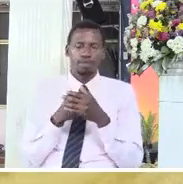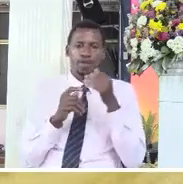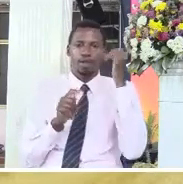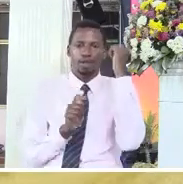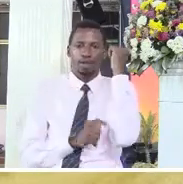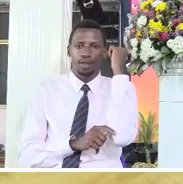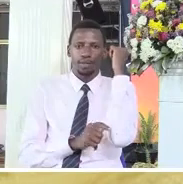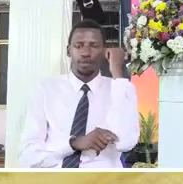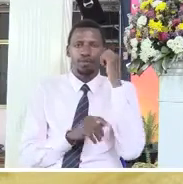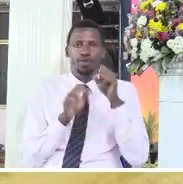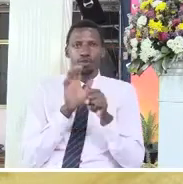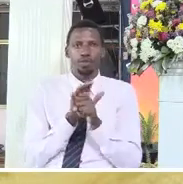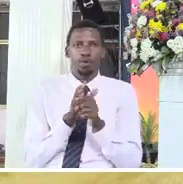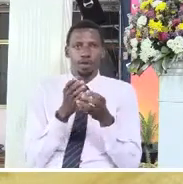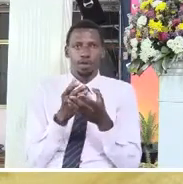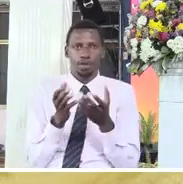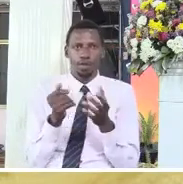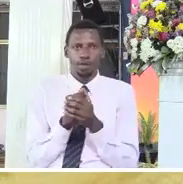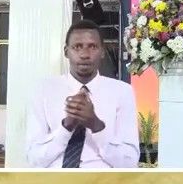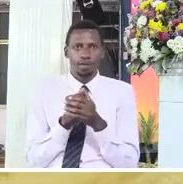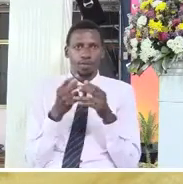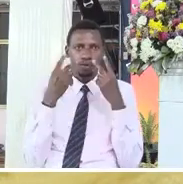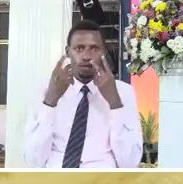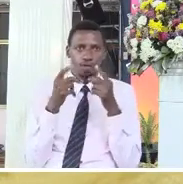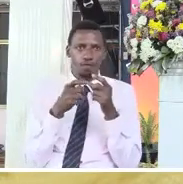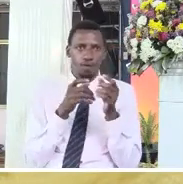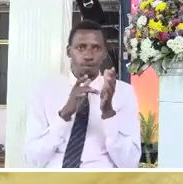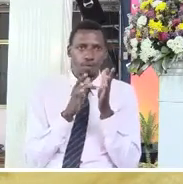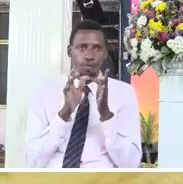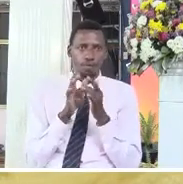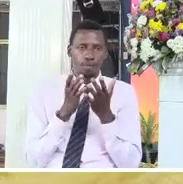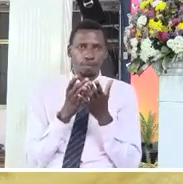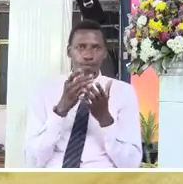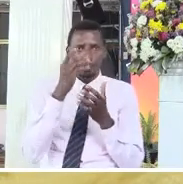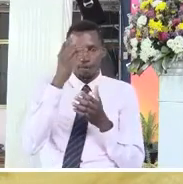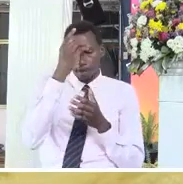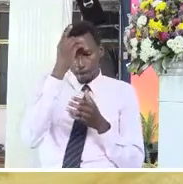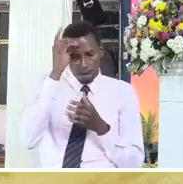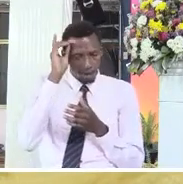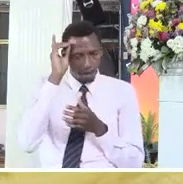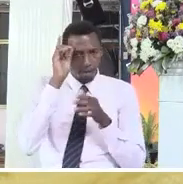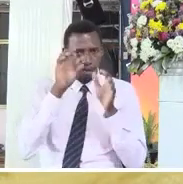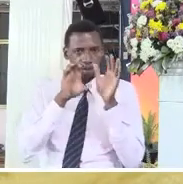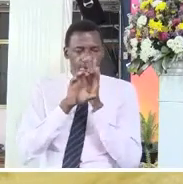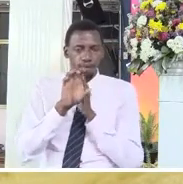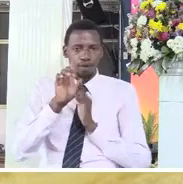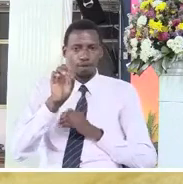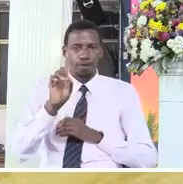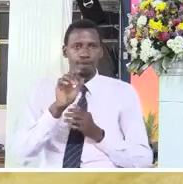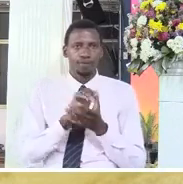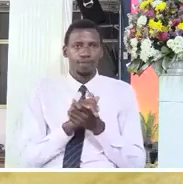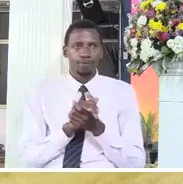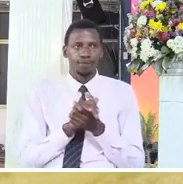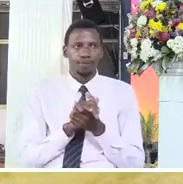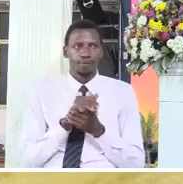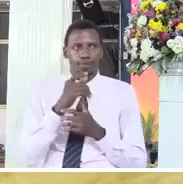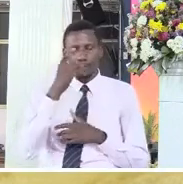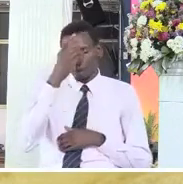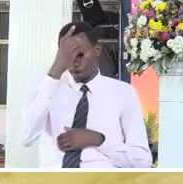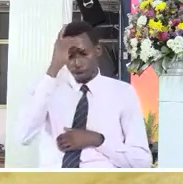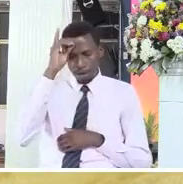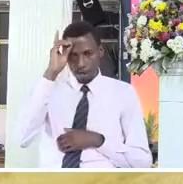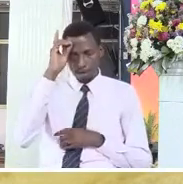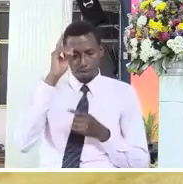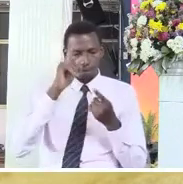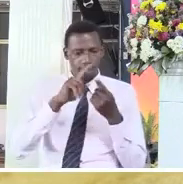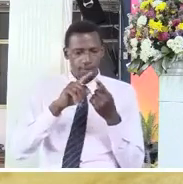we see from the book of Daniel, if we could turn, the book of Daniel chapter 1. Daniel,